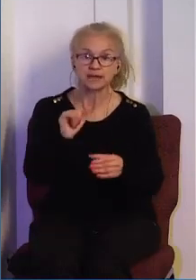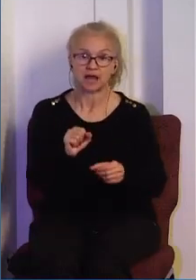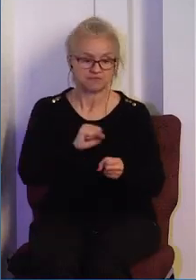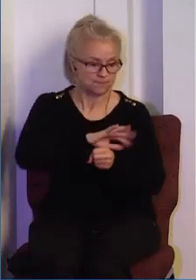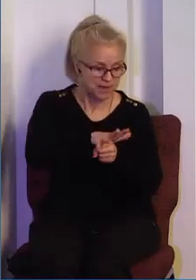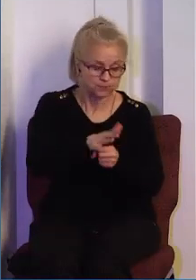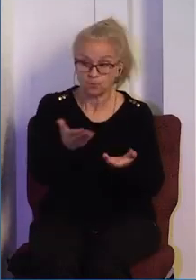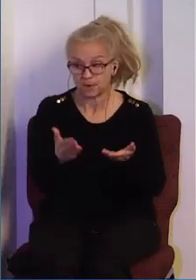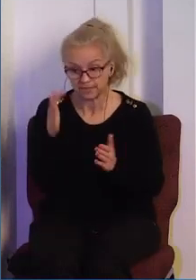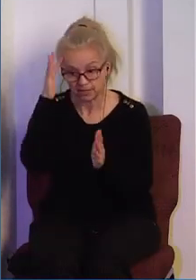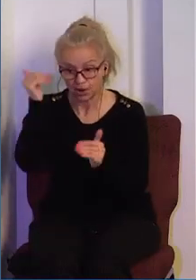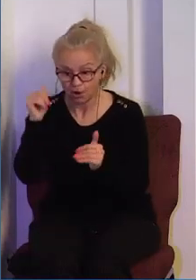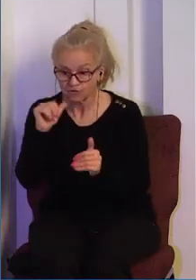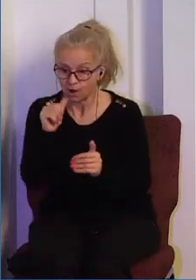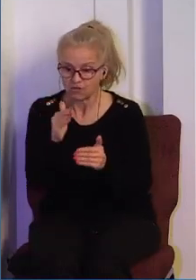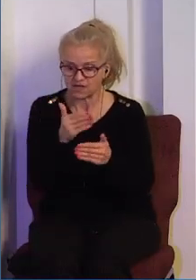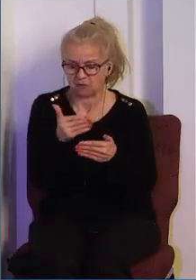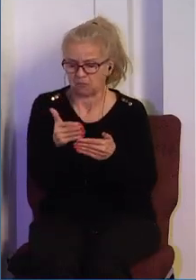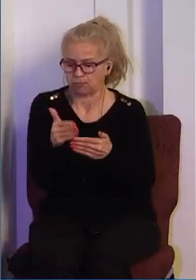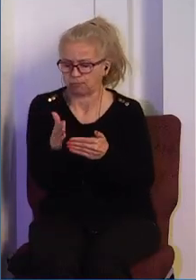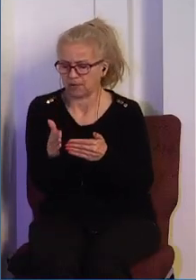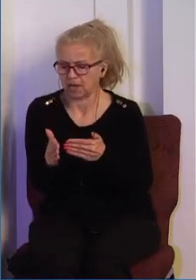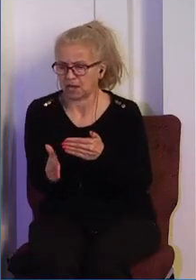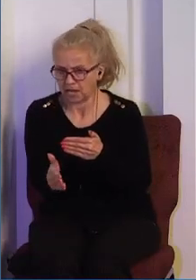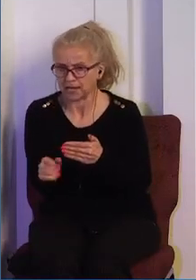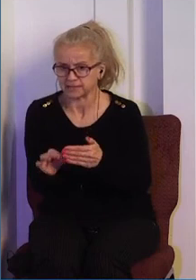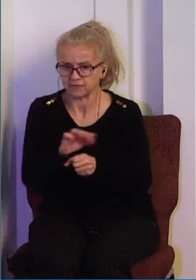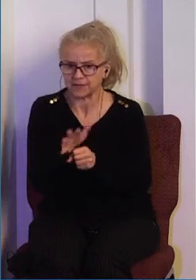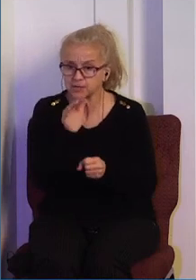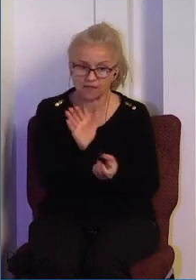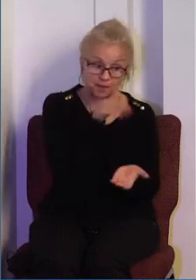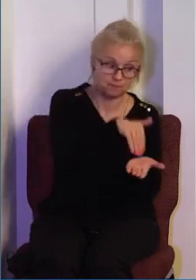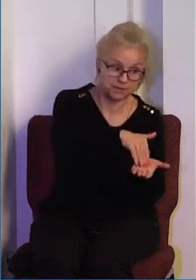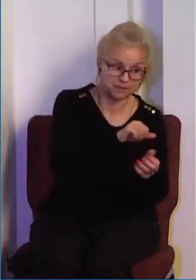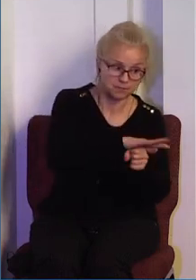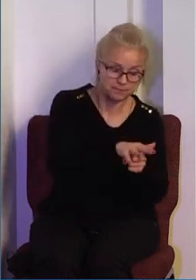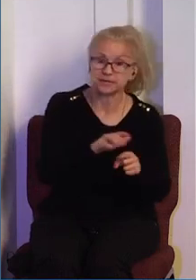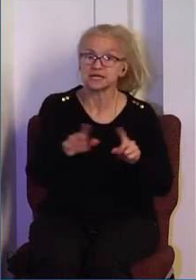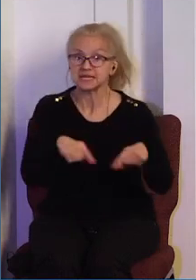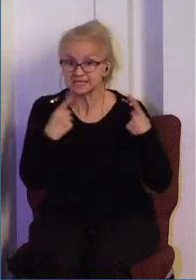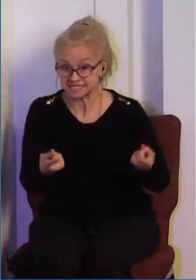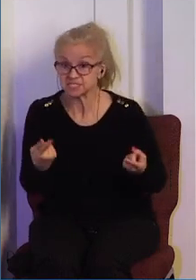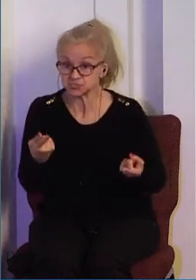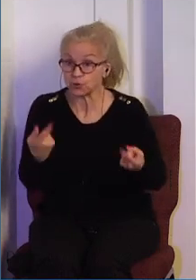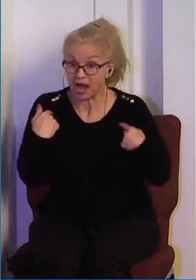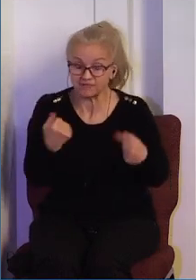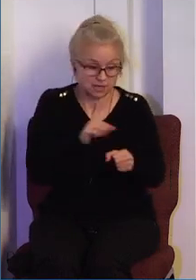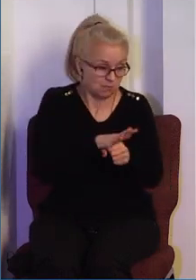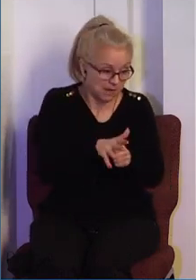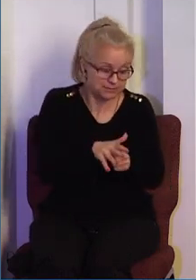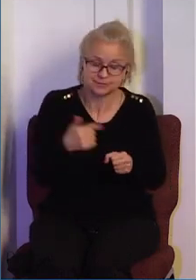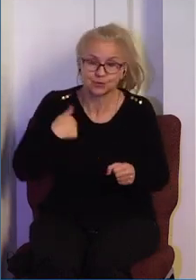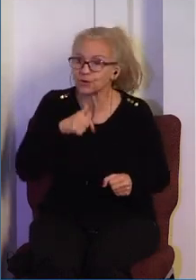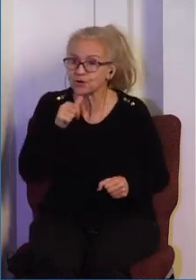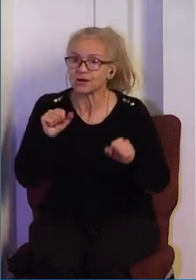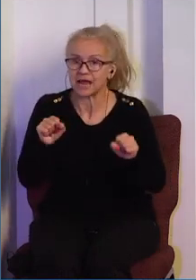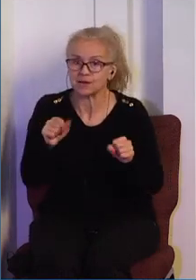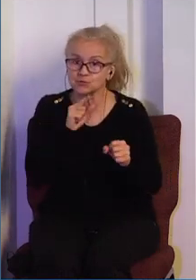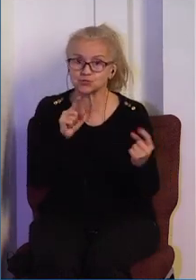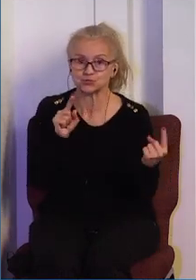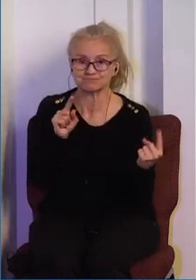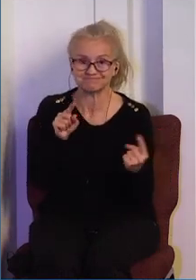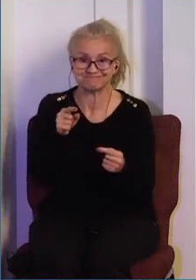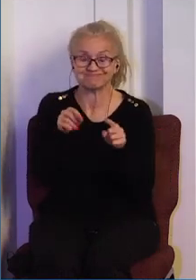Well, maybe hopefully we're on the end of a pandemic instead of the middle of a pandemic. But since we're having a pandemic, we are not able to meet